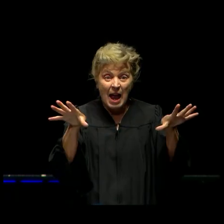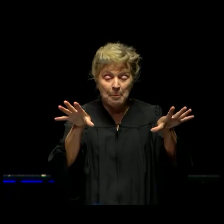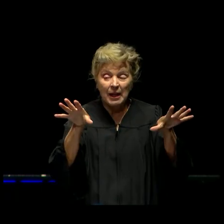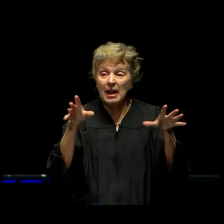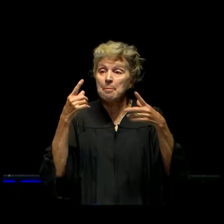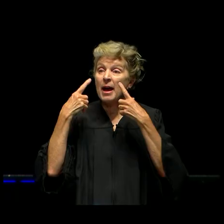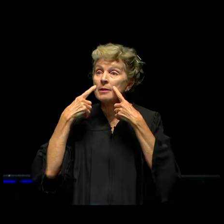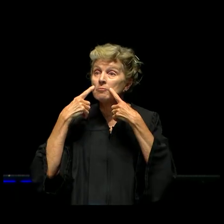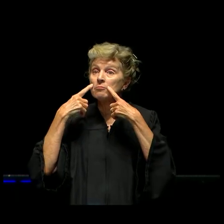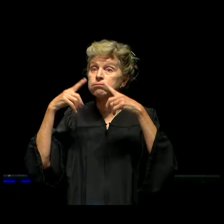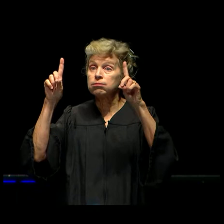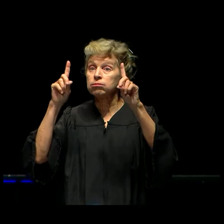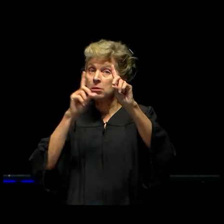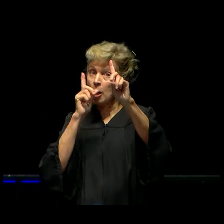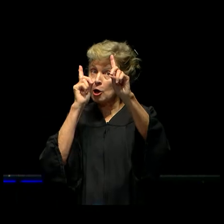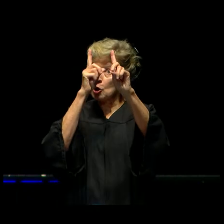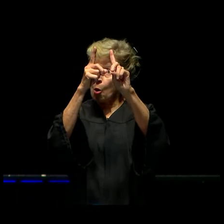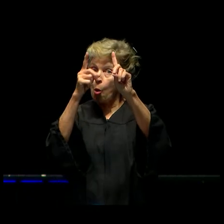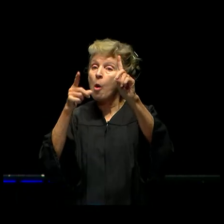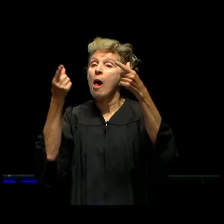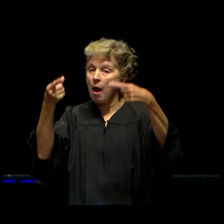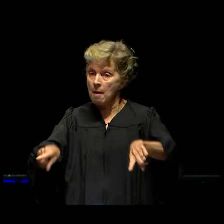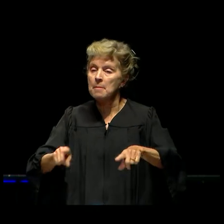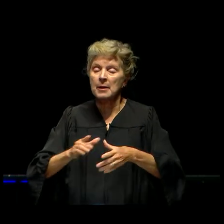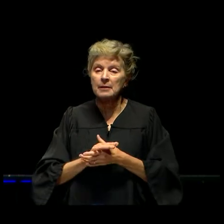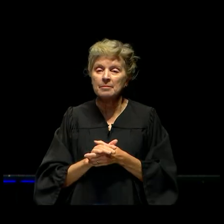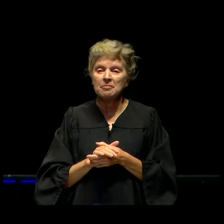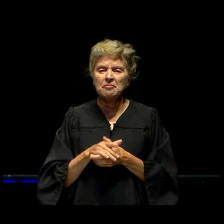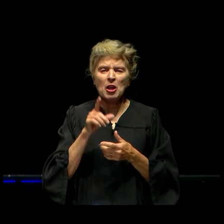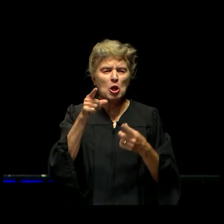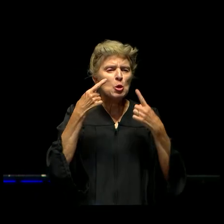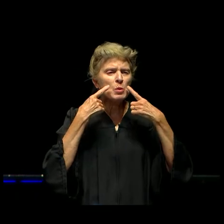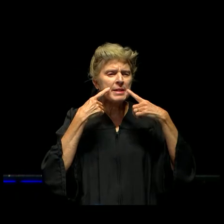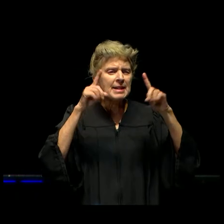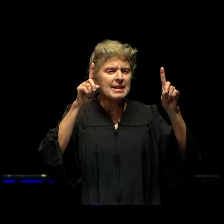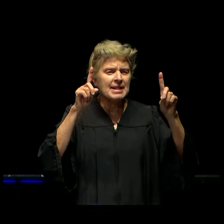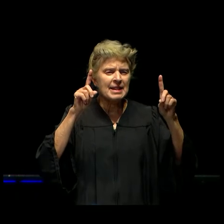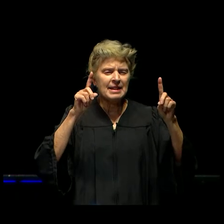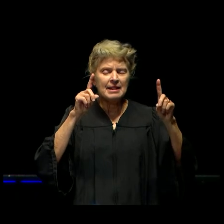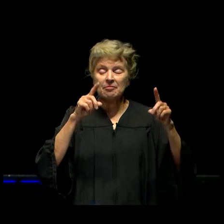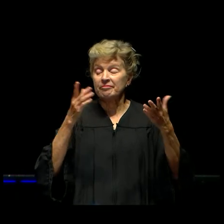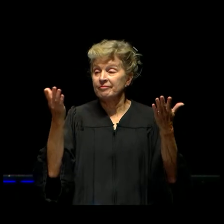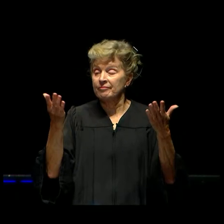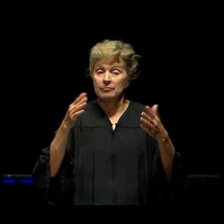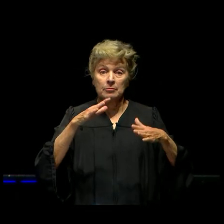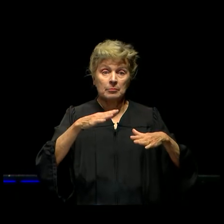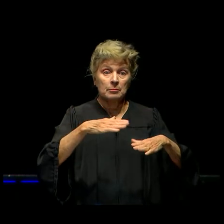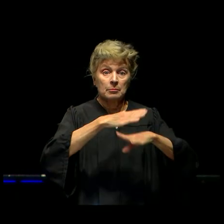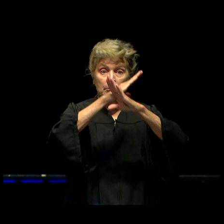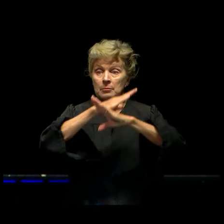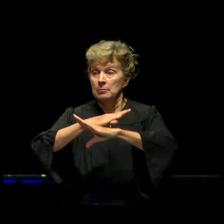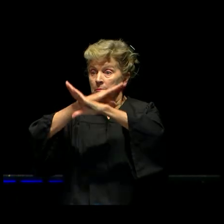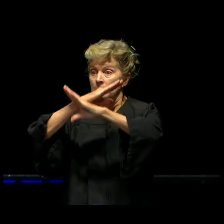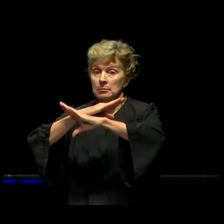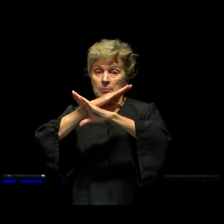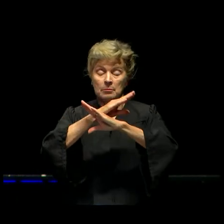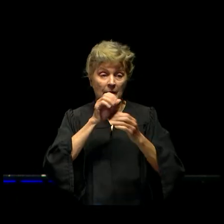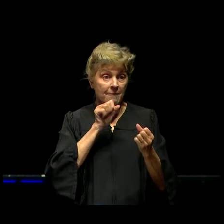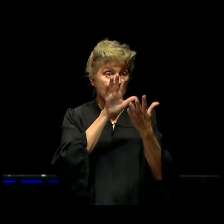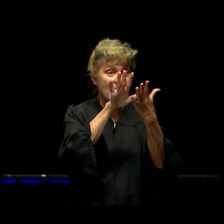achieving your ultimate objective. You succeeded by facing and overcoming unforeseen